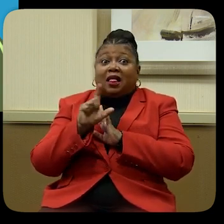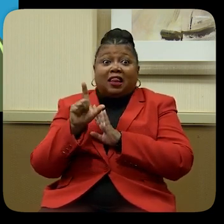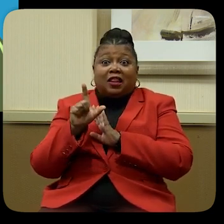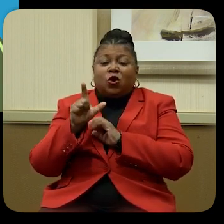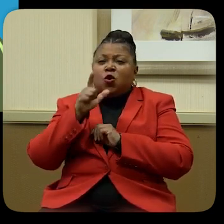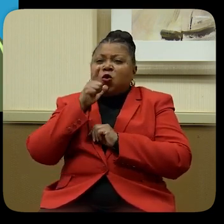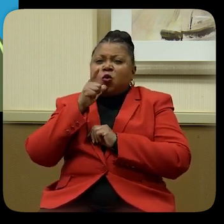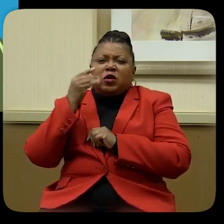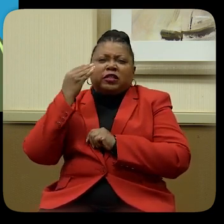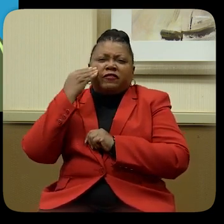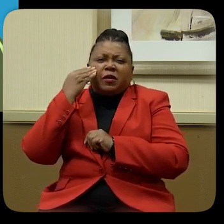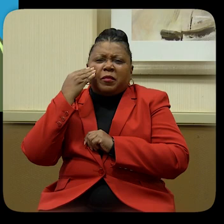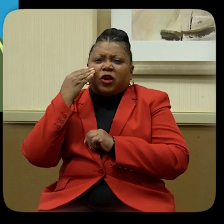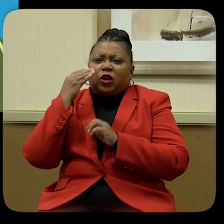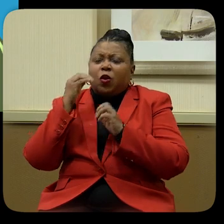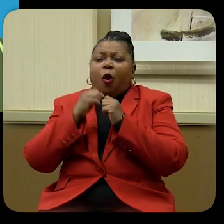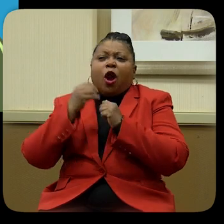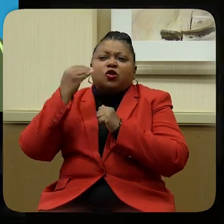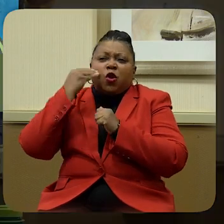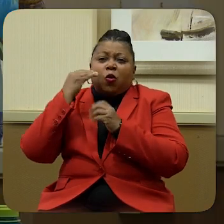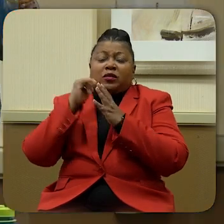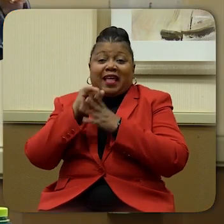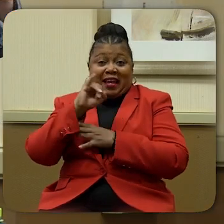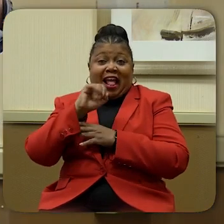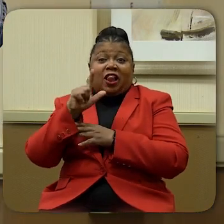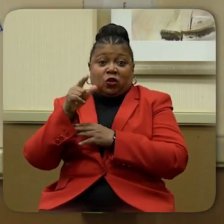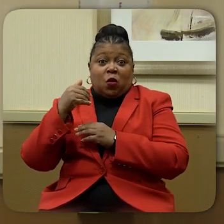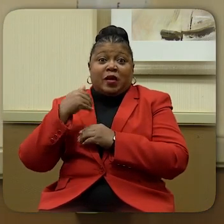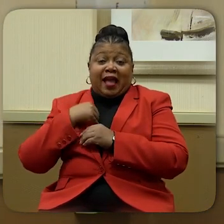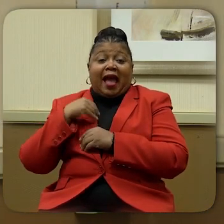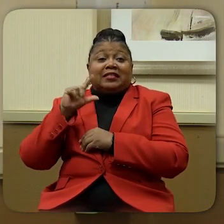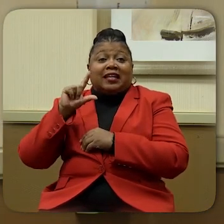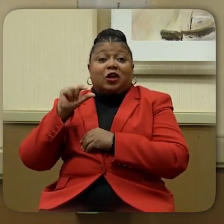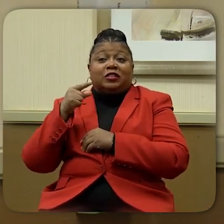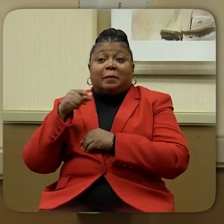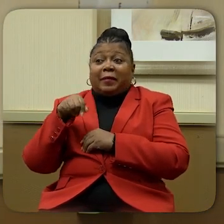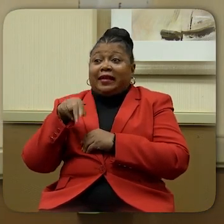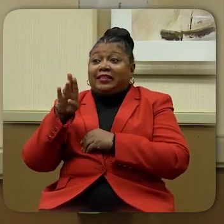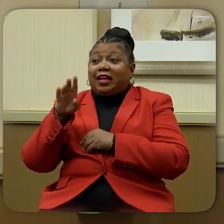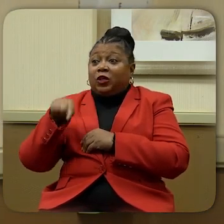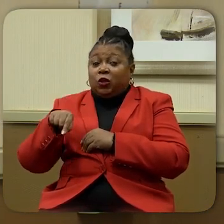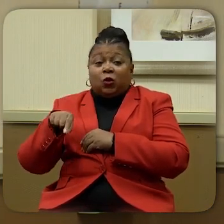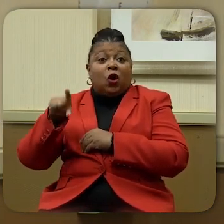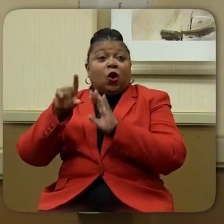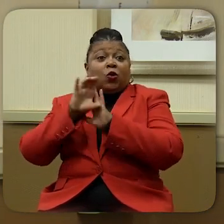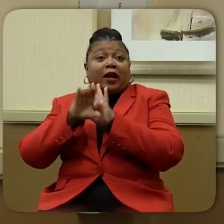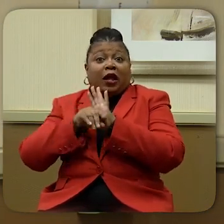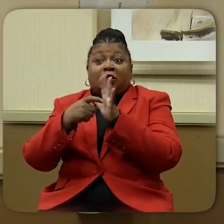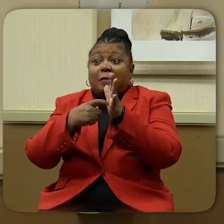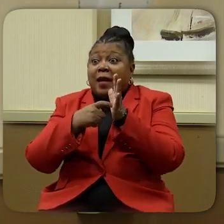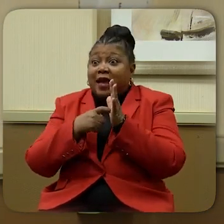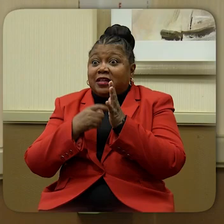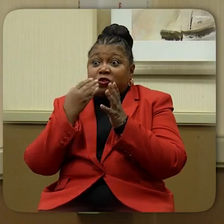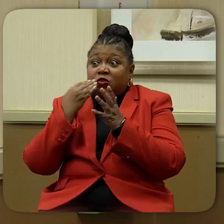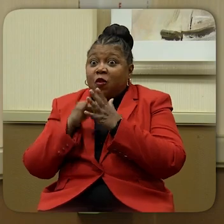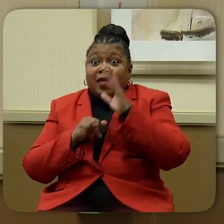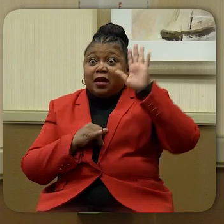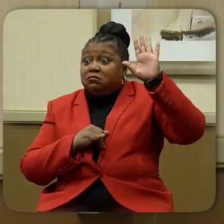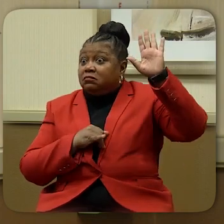who here is familiar or knows that Illinois has an LGBTQ curriculum mandate?